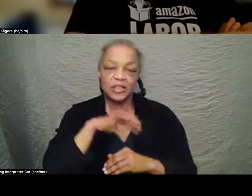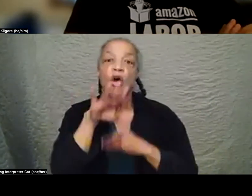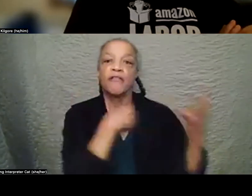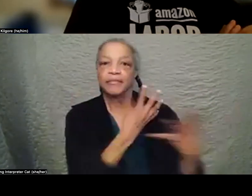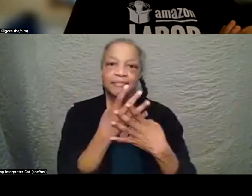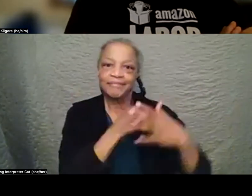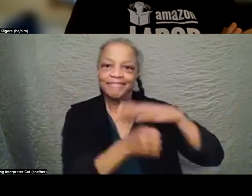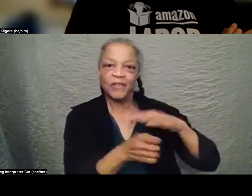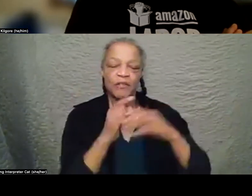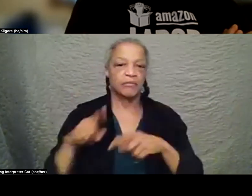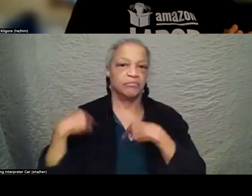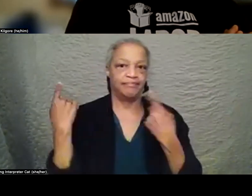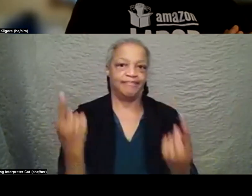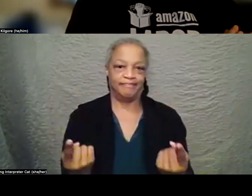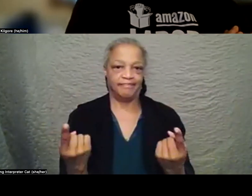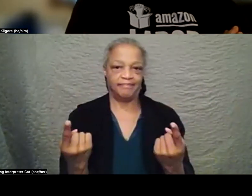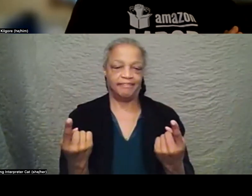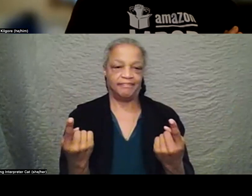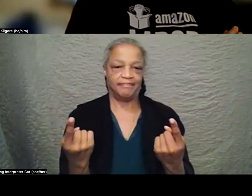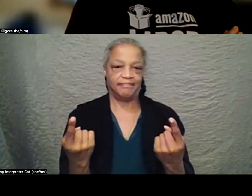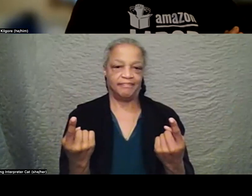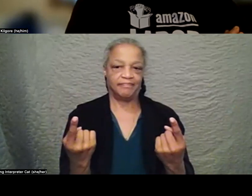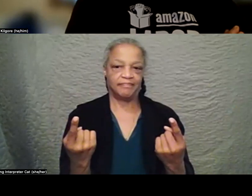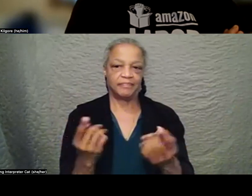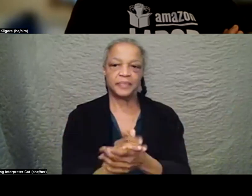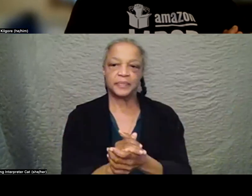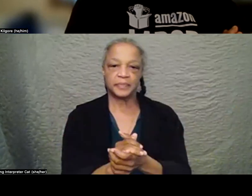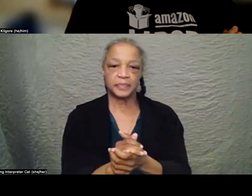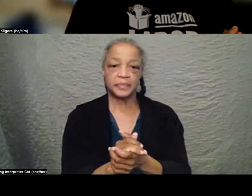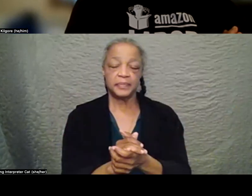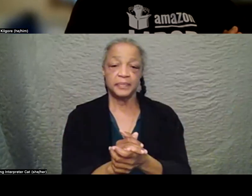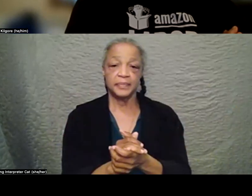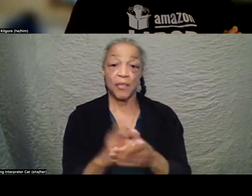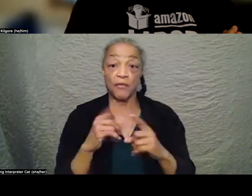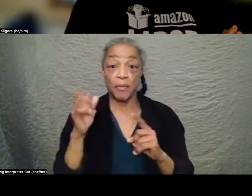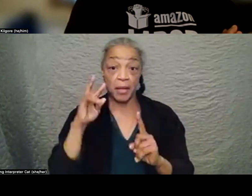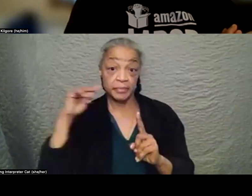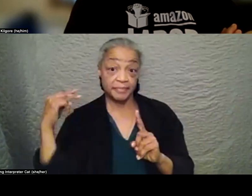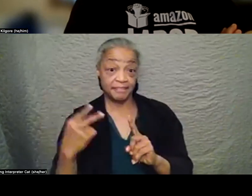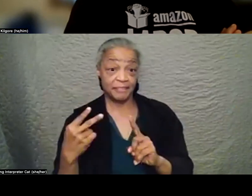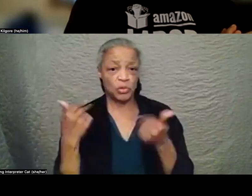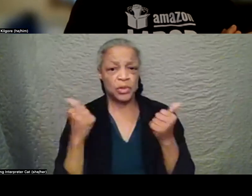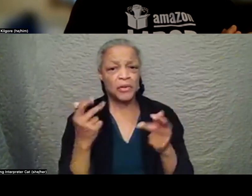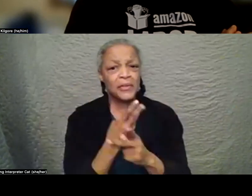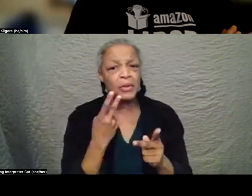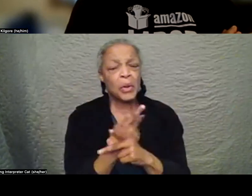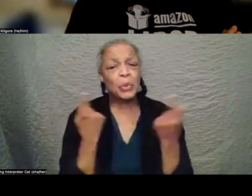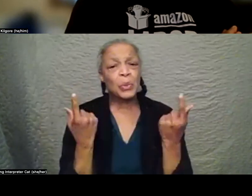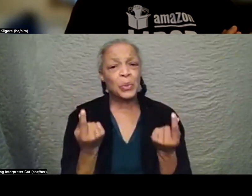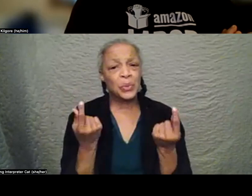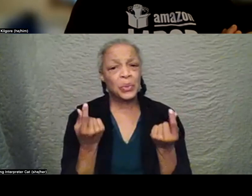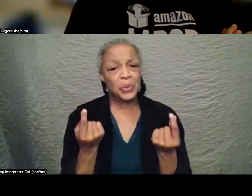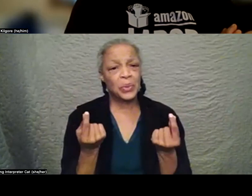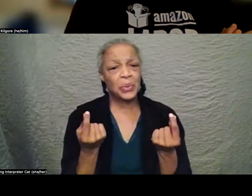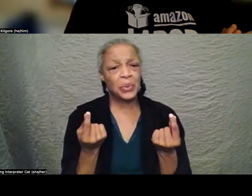time. And so I think from that perspective, a lot of us were just trying to figure out what to do, you know, and during the